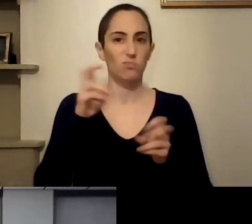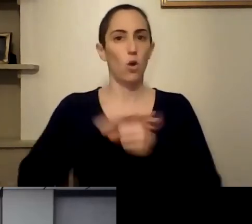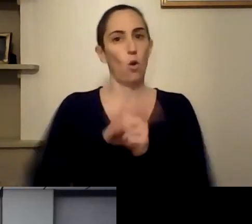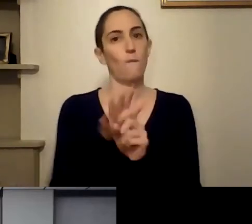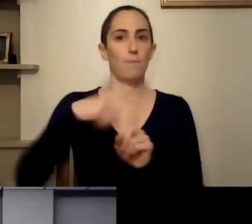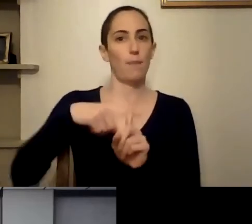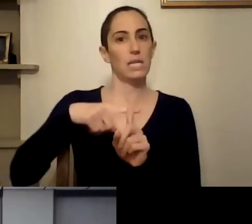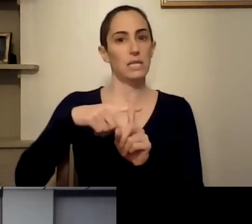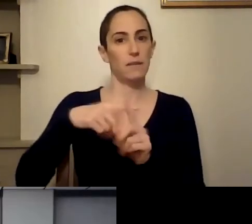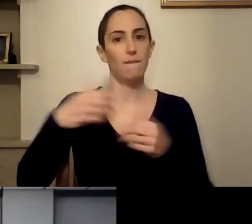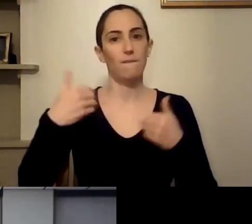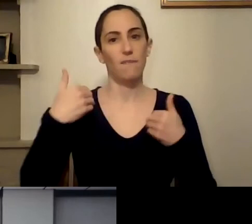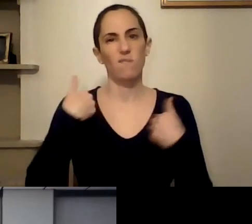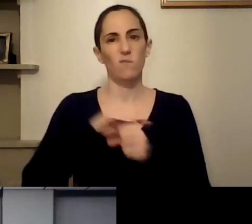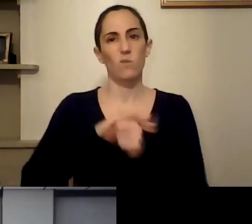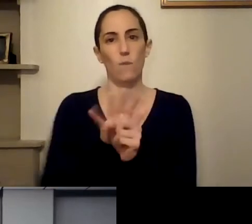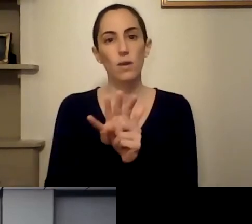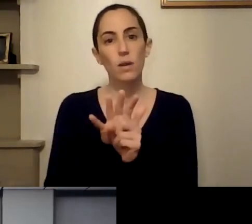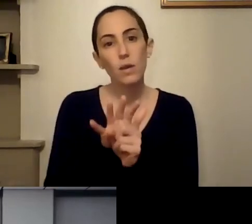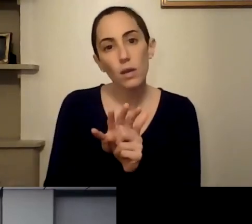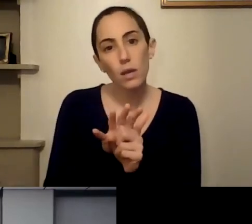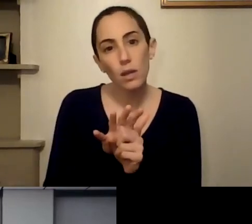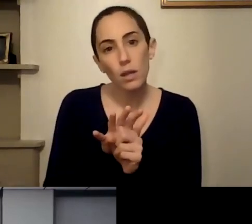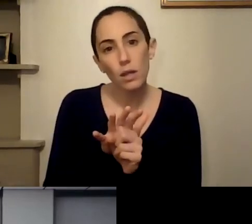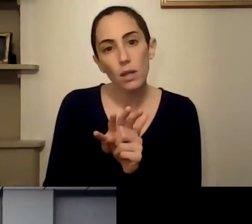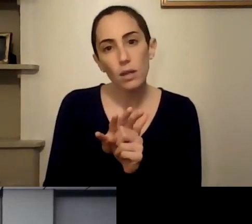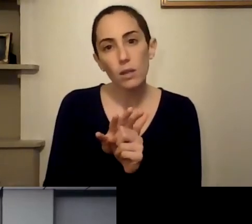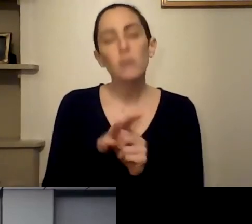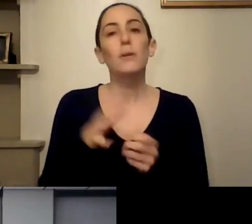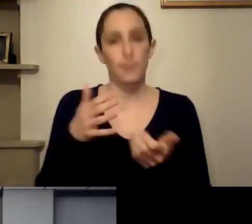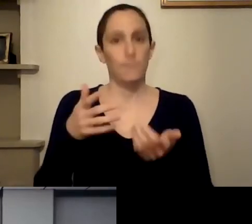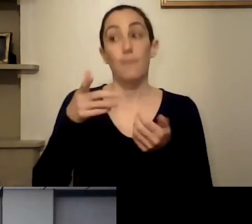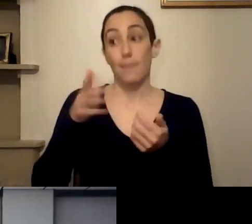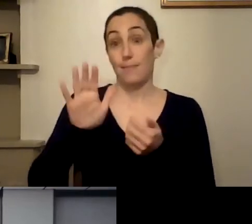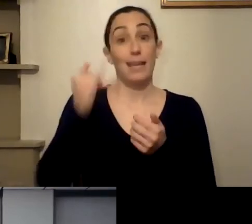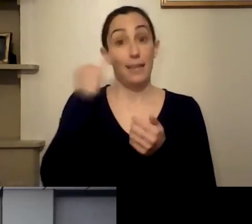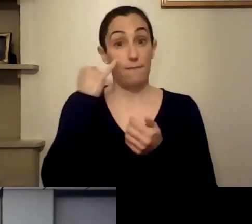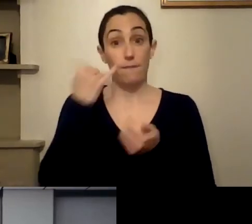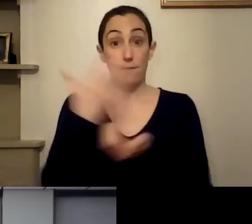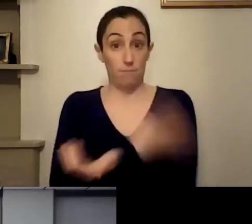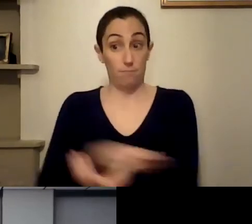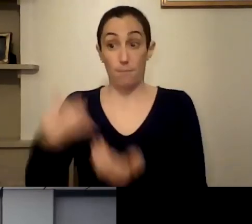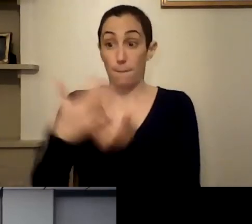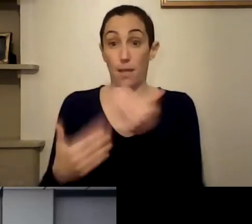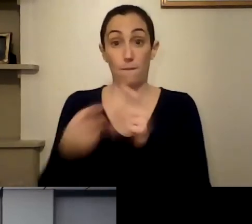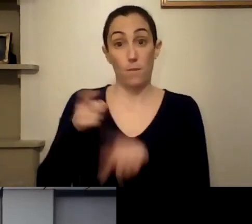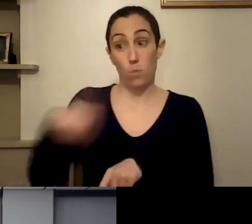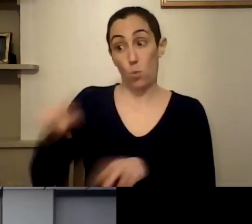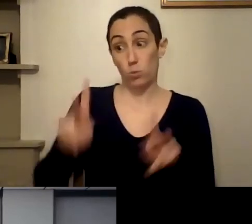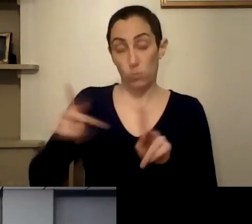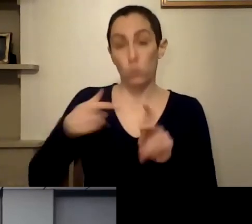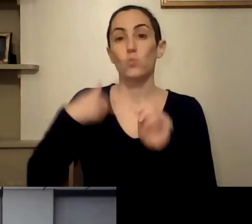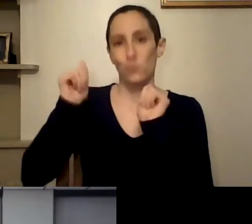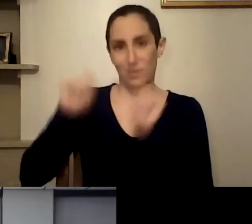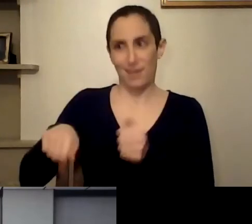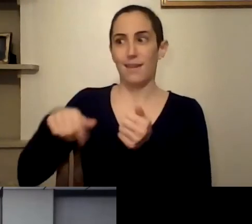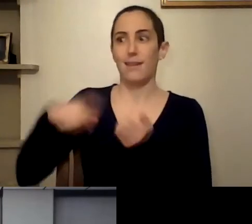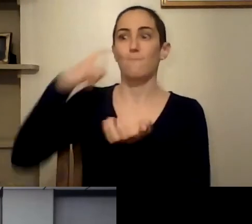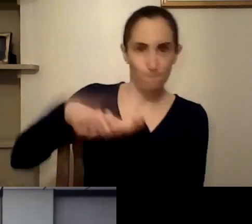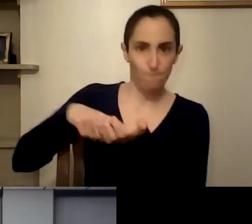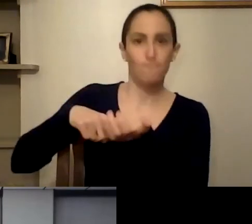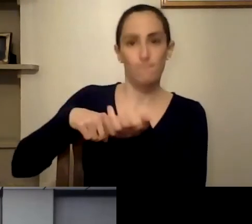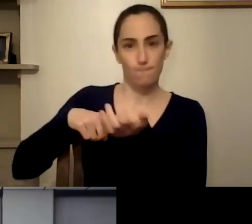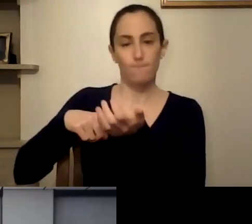be viremic, meaning you can detect the virus in their blood sample. How much that compromise, how often that is,